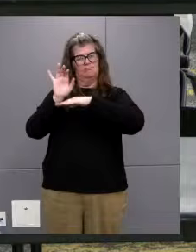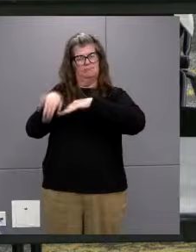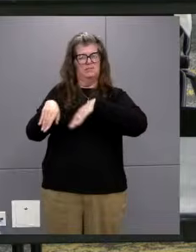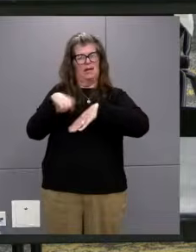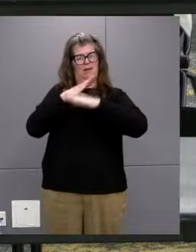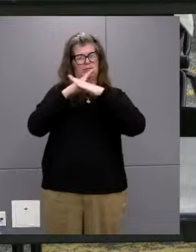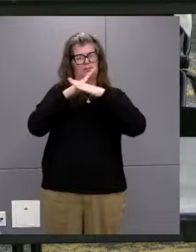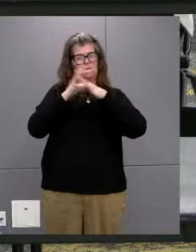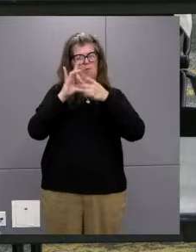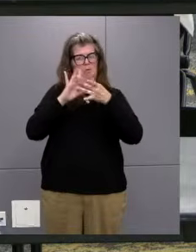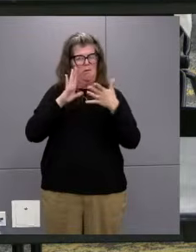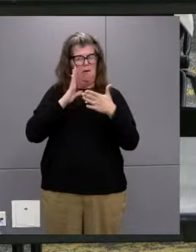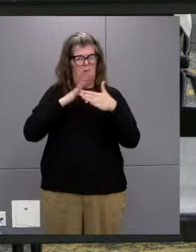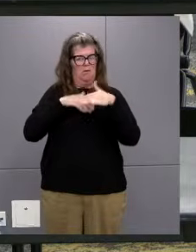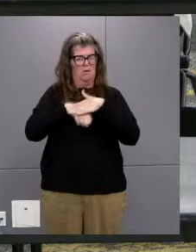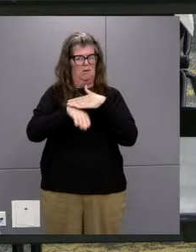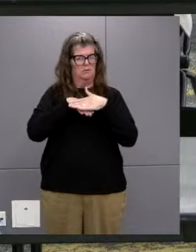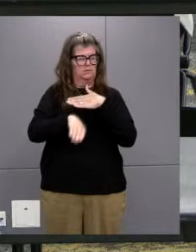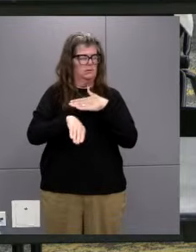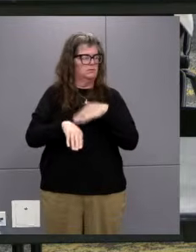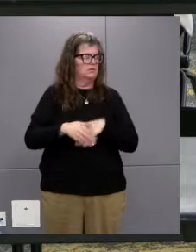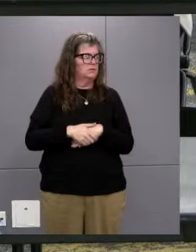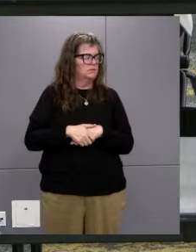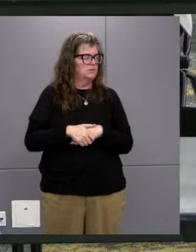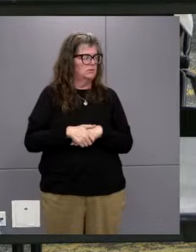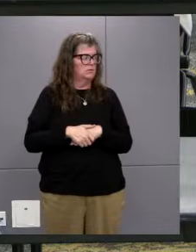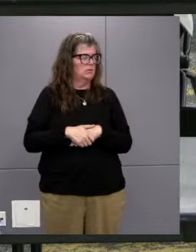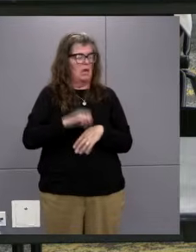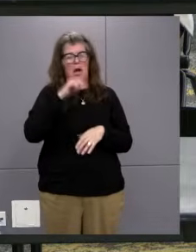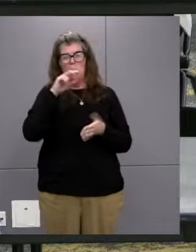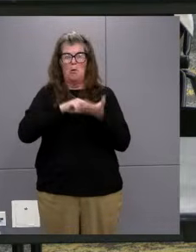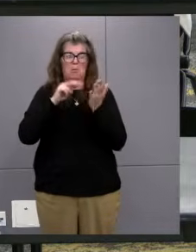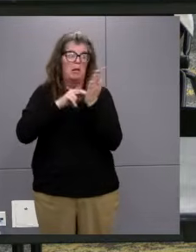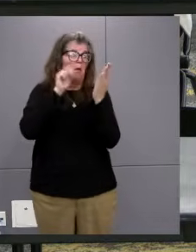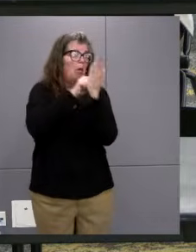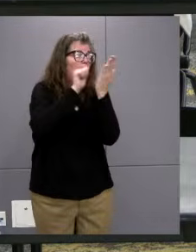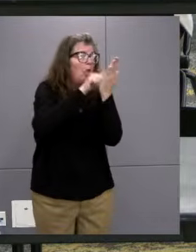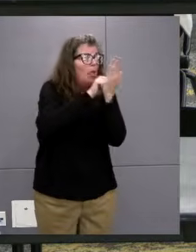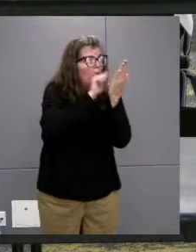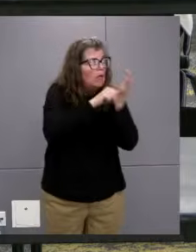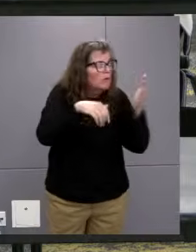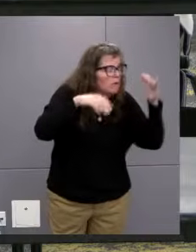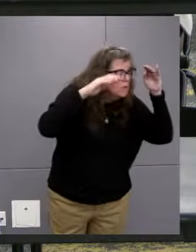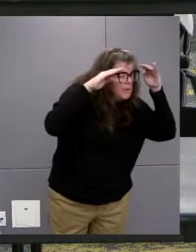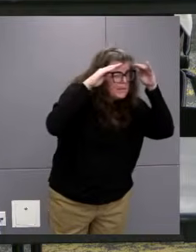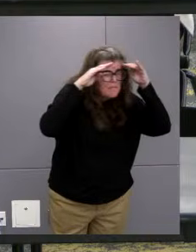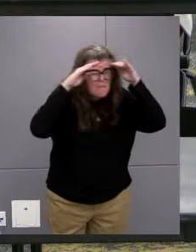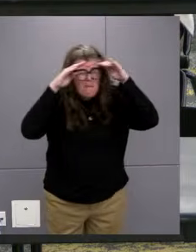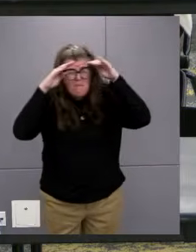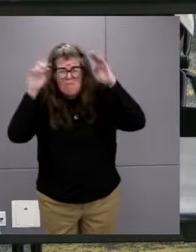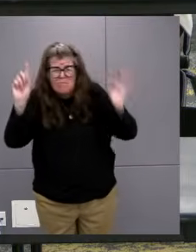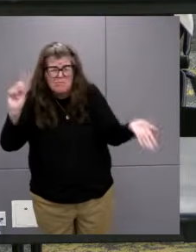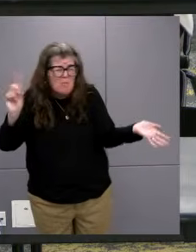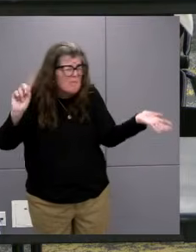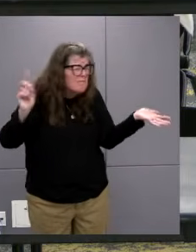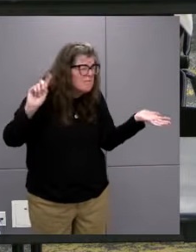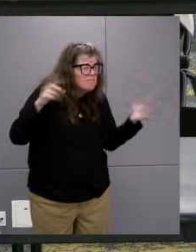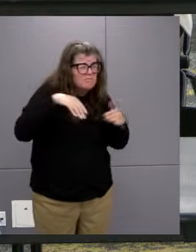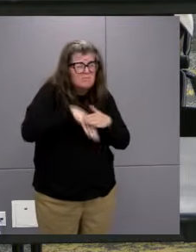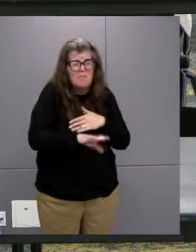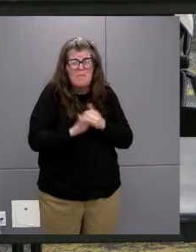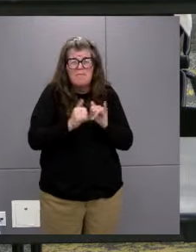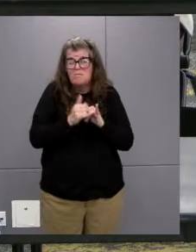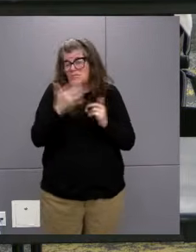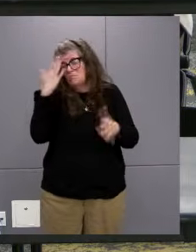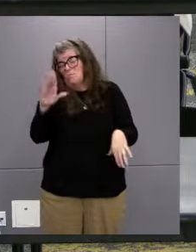without access. And I'm not talking about having to knock on the door so that Wendy, and I don't know where the individual was. She could have stepped away because she needed